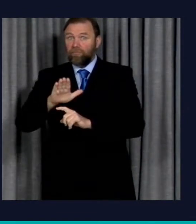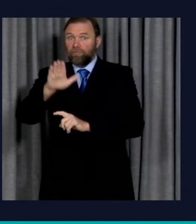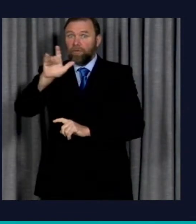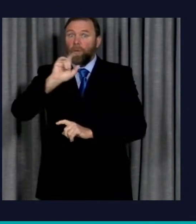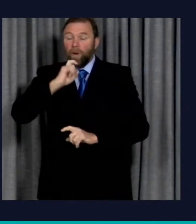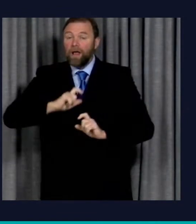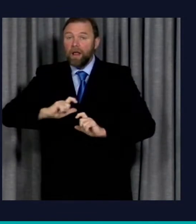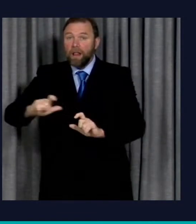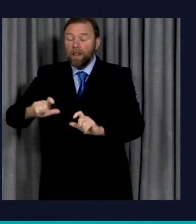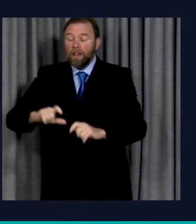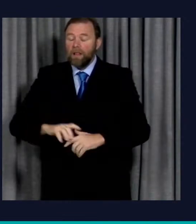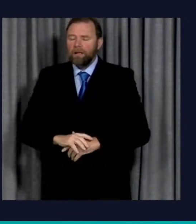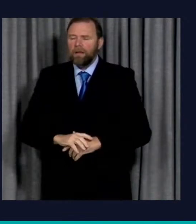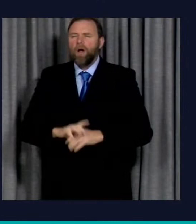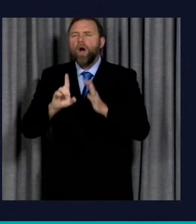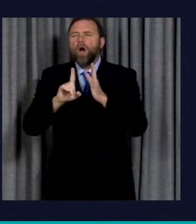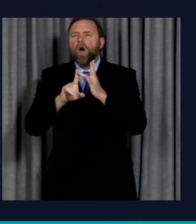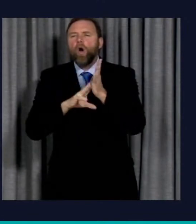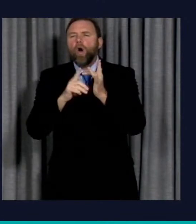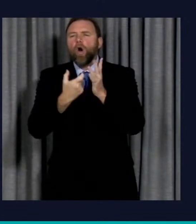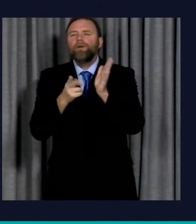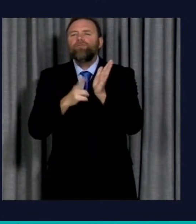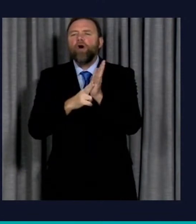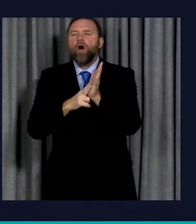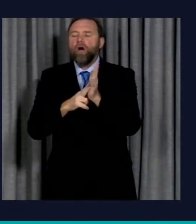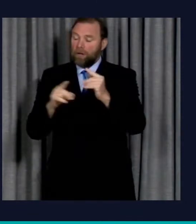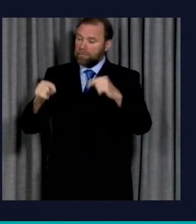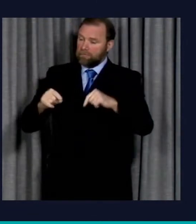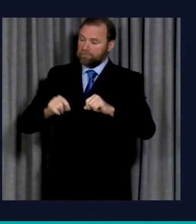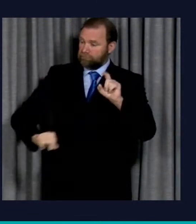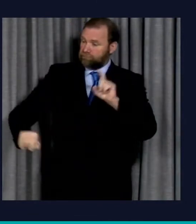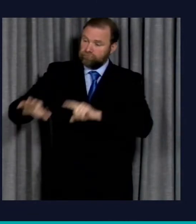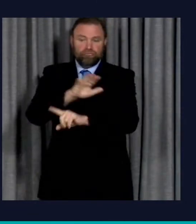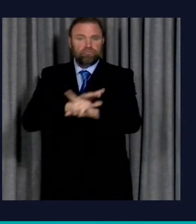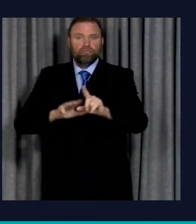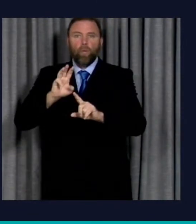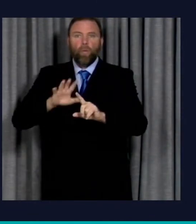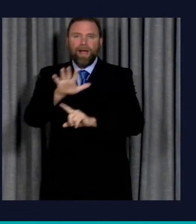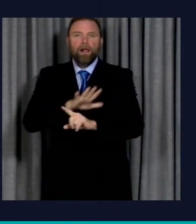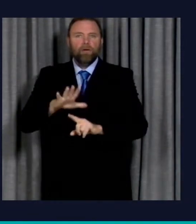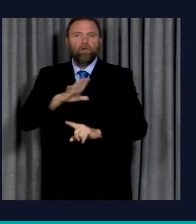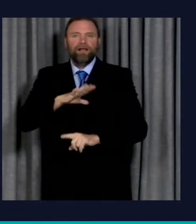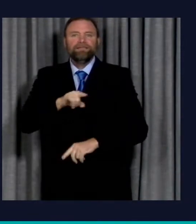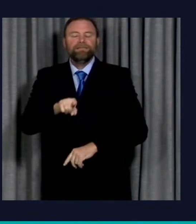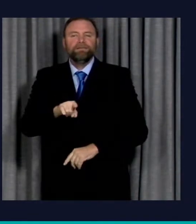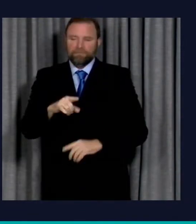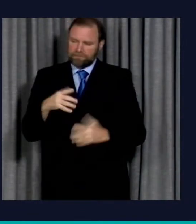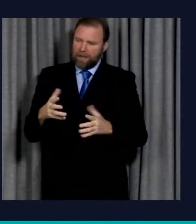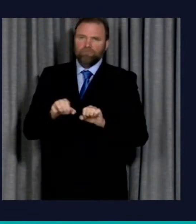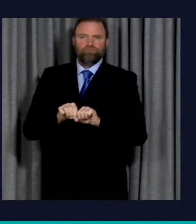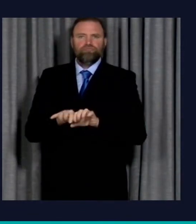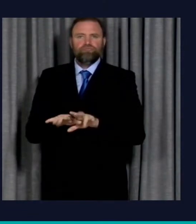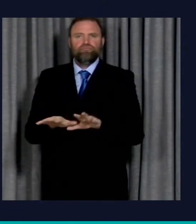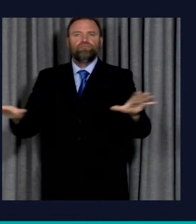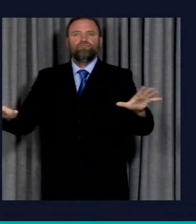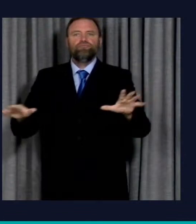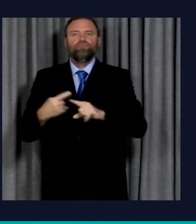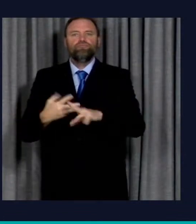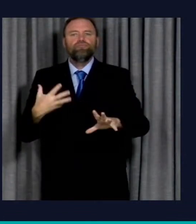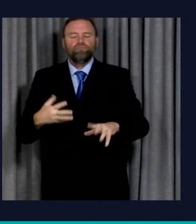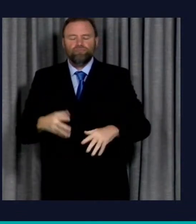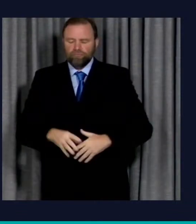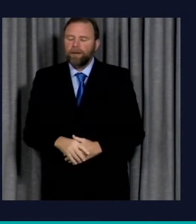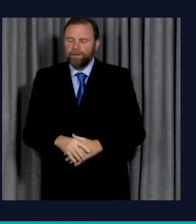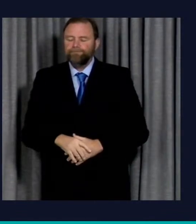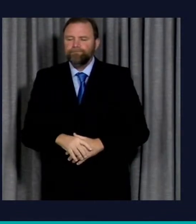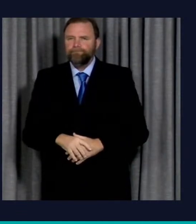accelerate. Omicron is here already in Wales, and it is now spreading quickly.